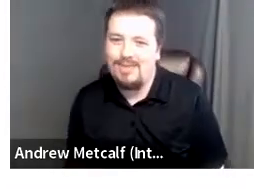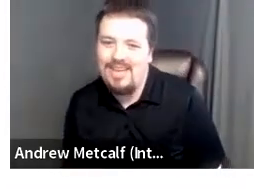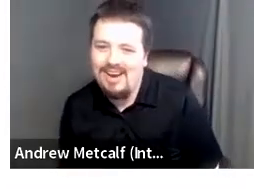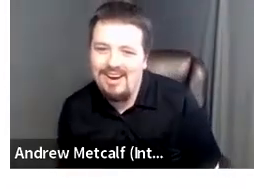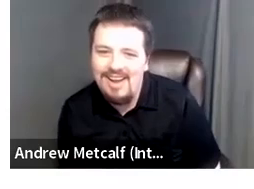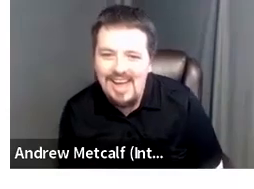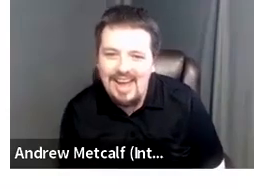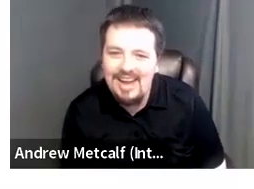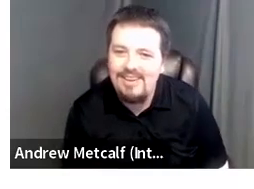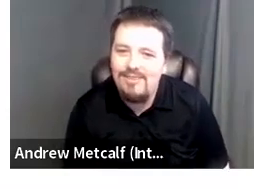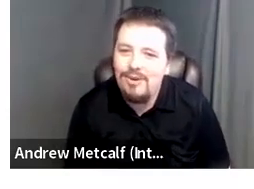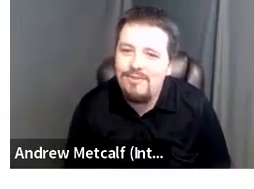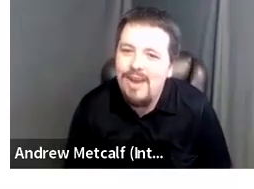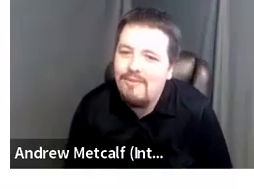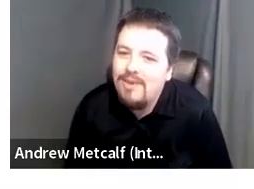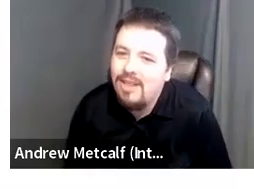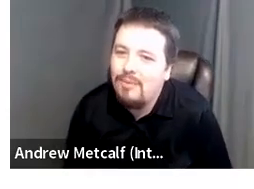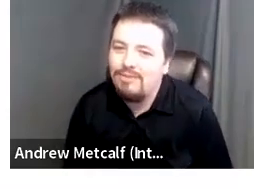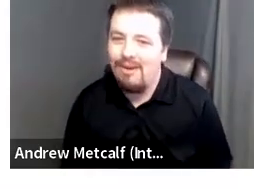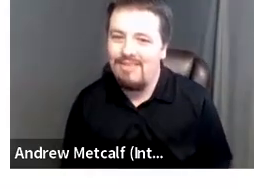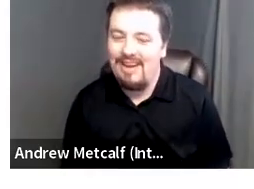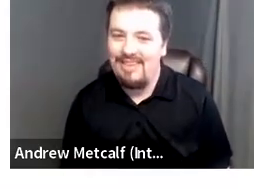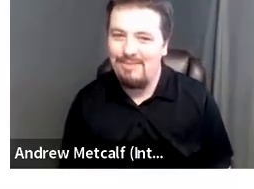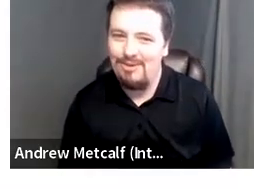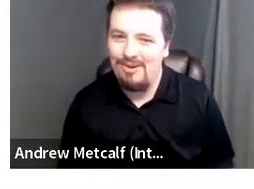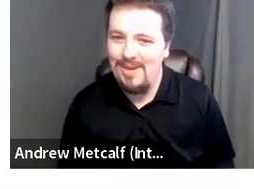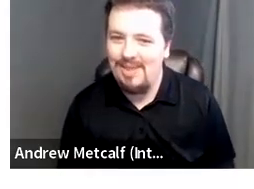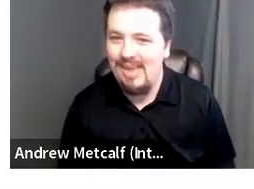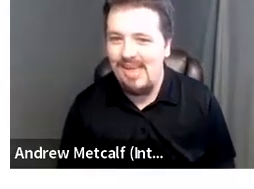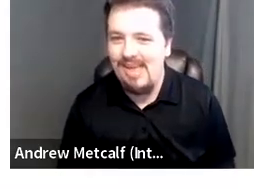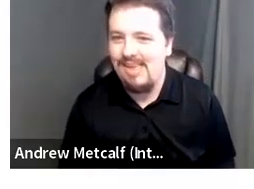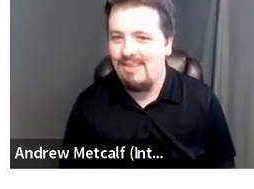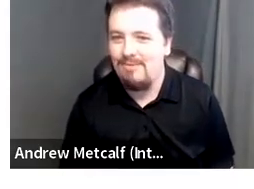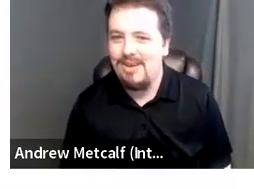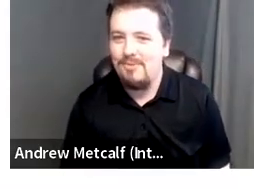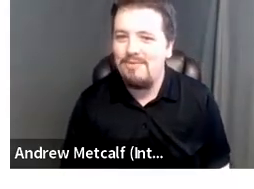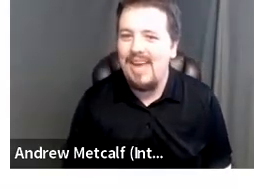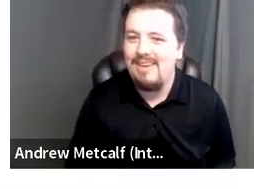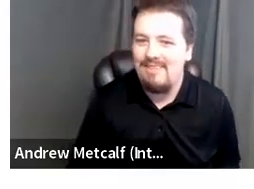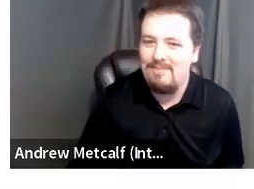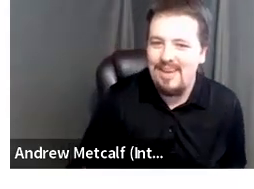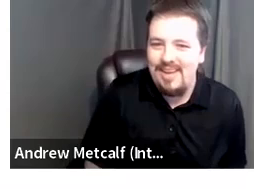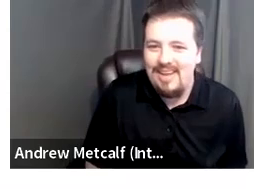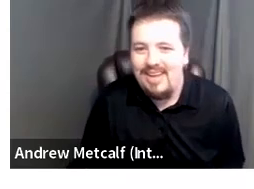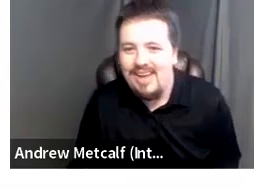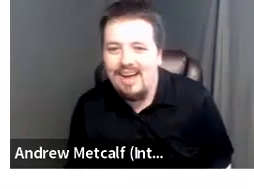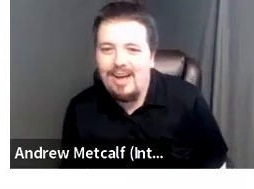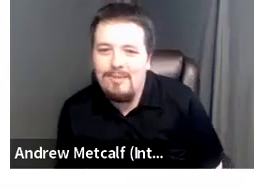being able to hear, and sort of not feeling like we've lost anything, but sort of being like, hey, guess what? We've gained